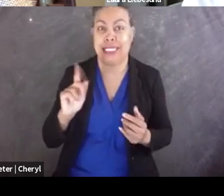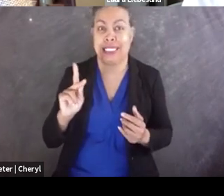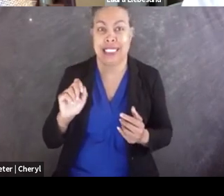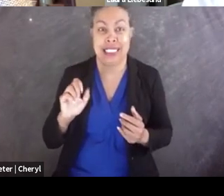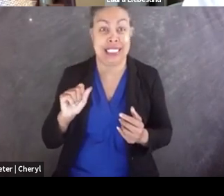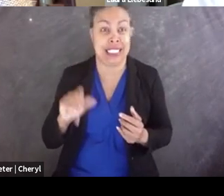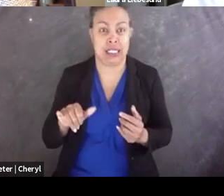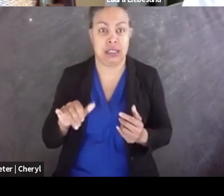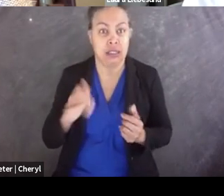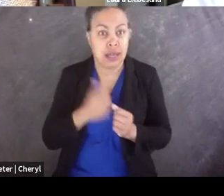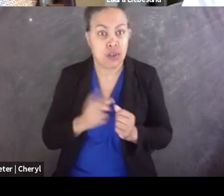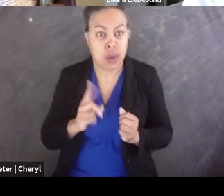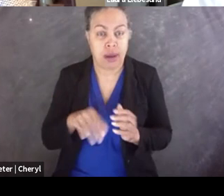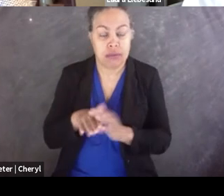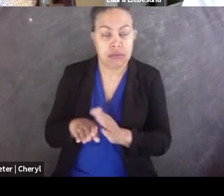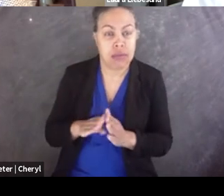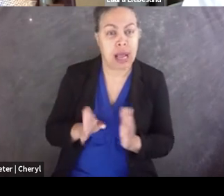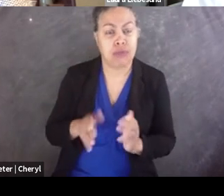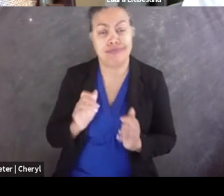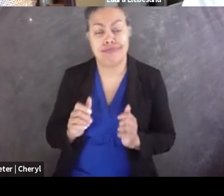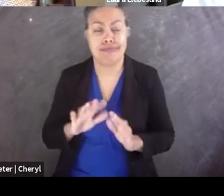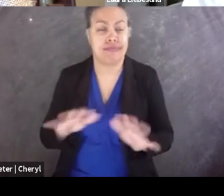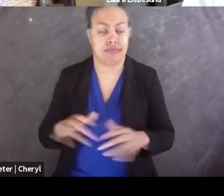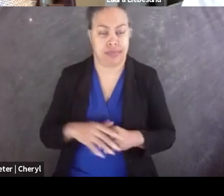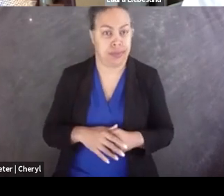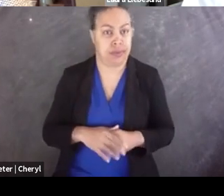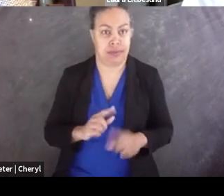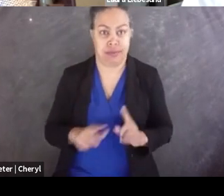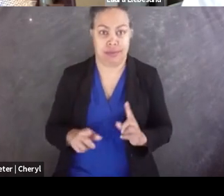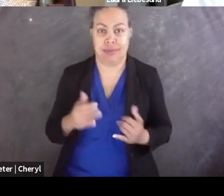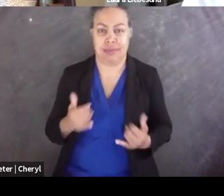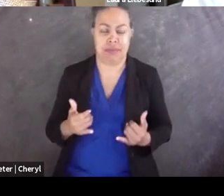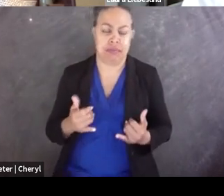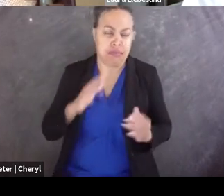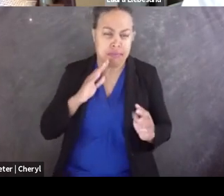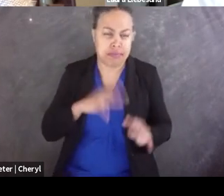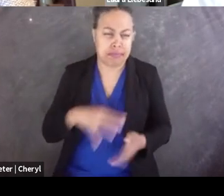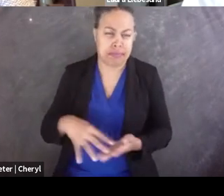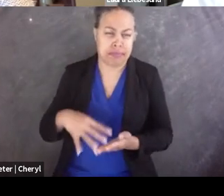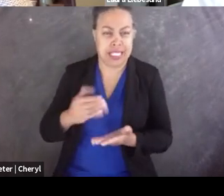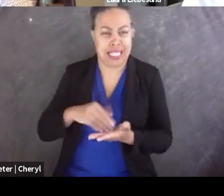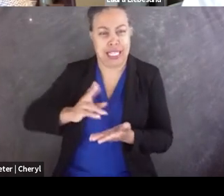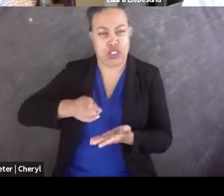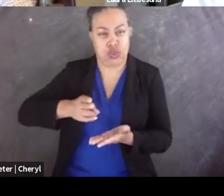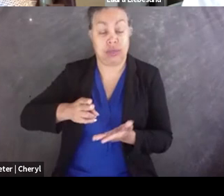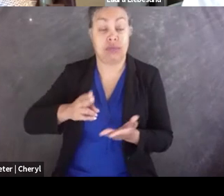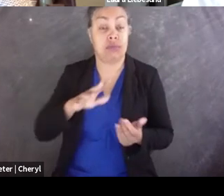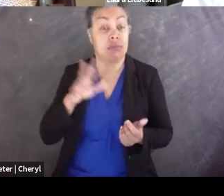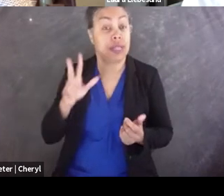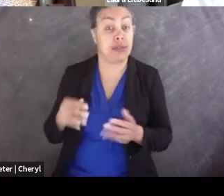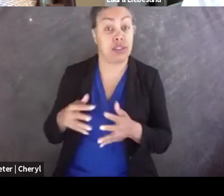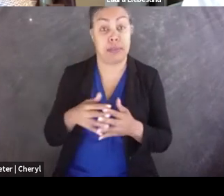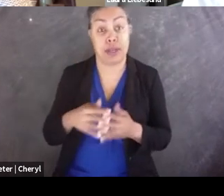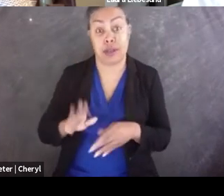every block. But staying with the historical patterns, the density of African-American